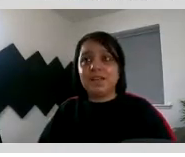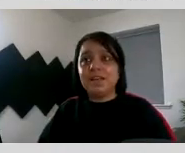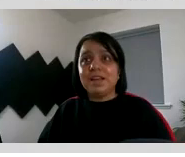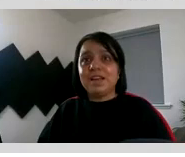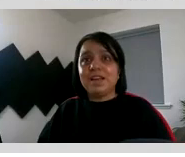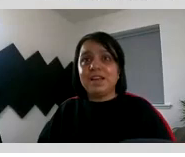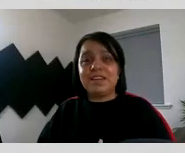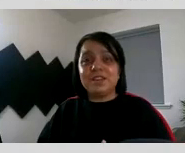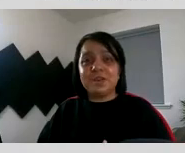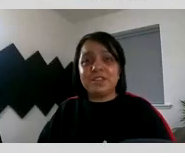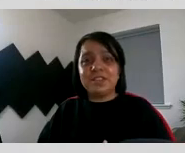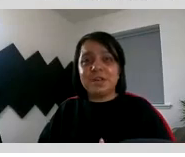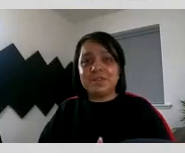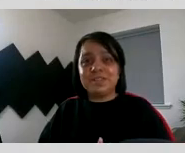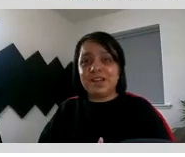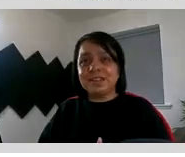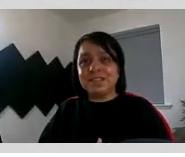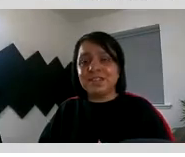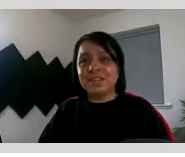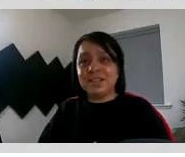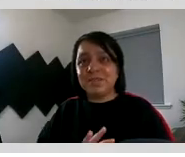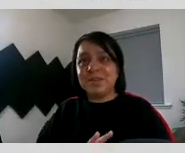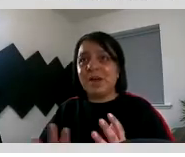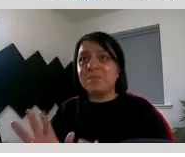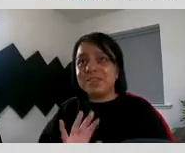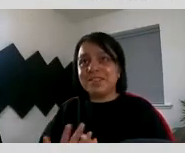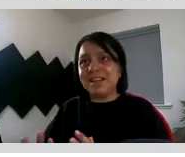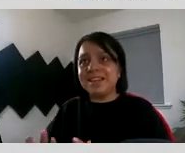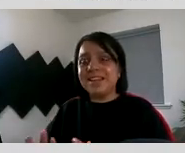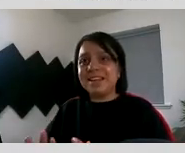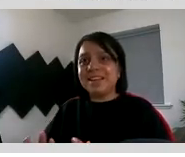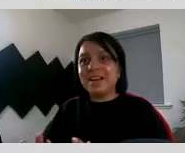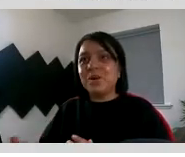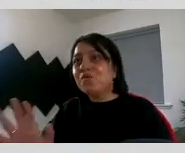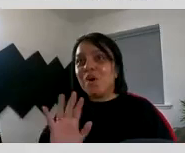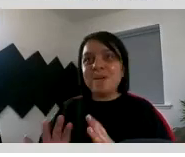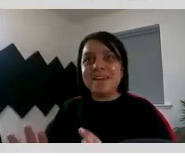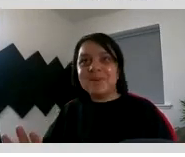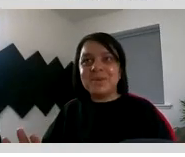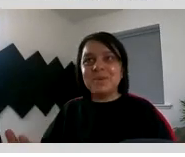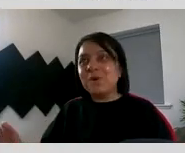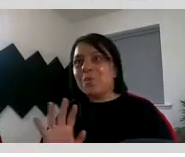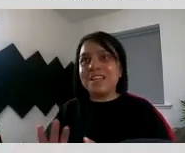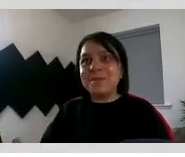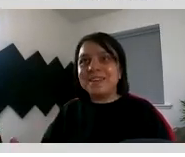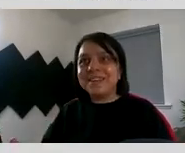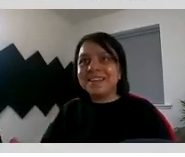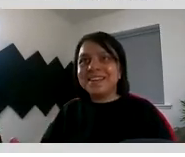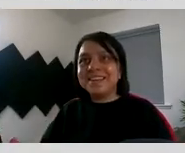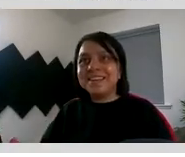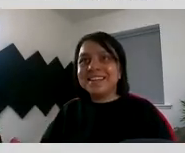Okay. Is there any other questions anybody's got? Was everybody happy with today? Are you all roadmen now, or you're all wastemen?